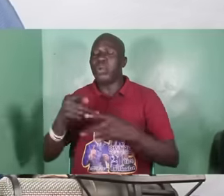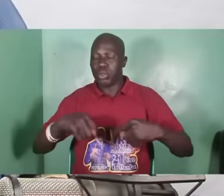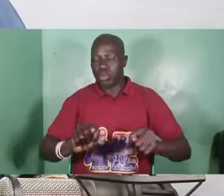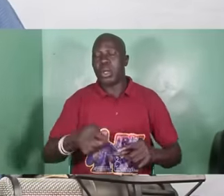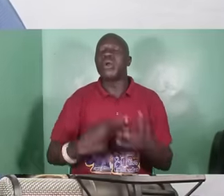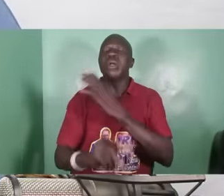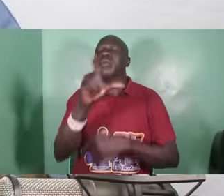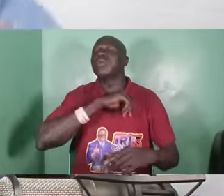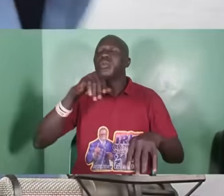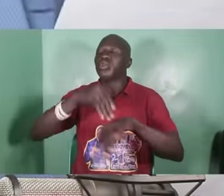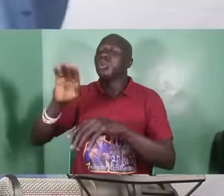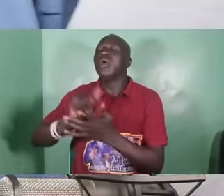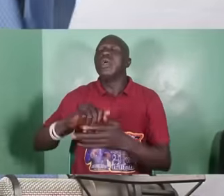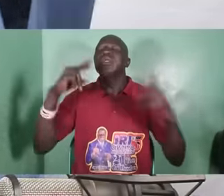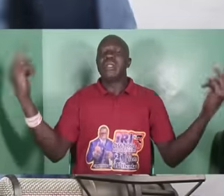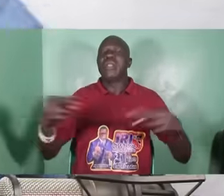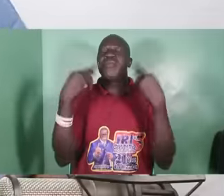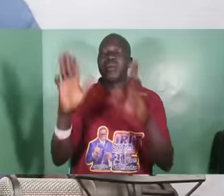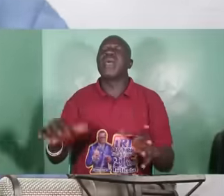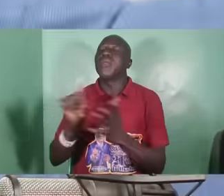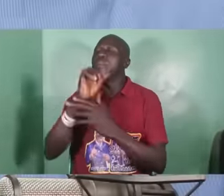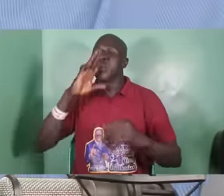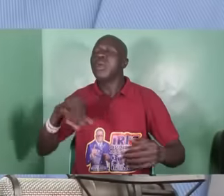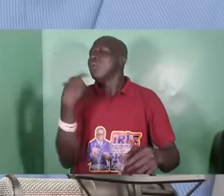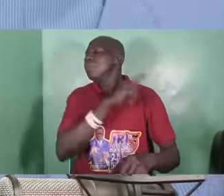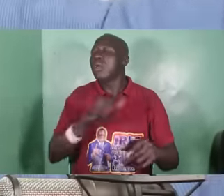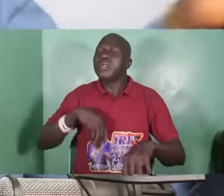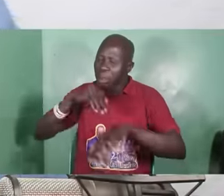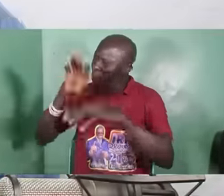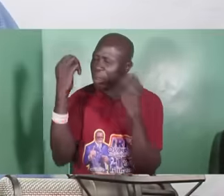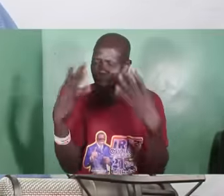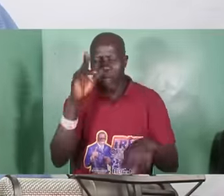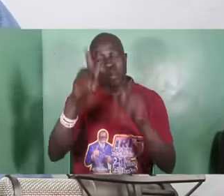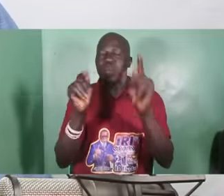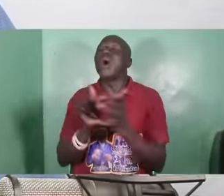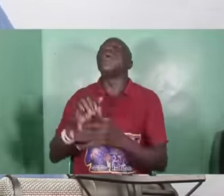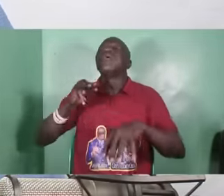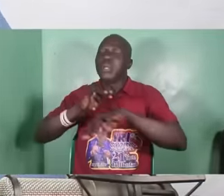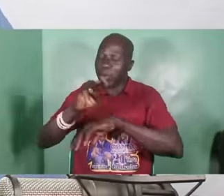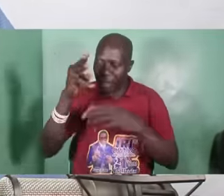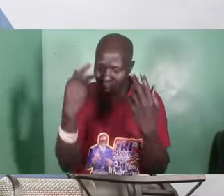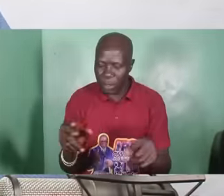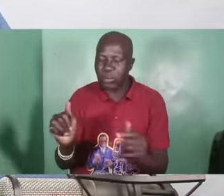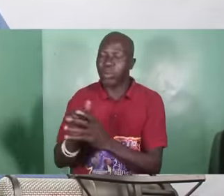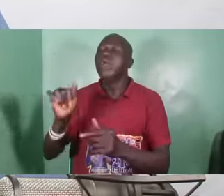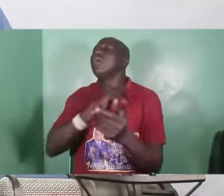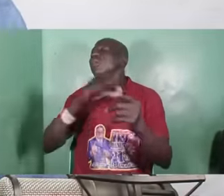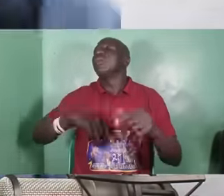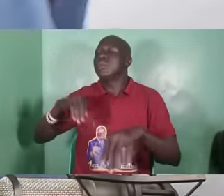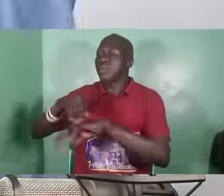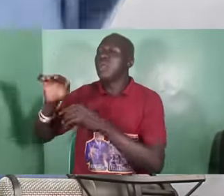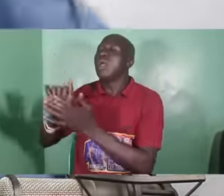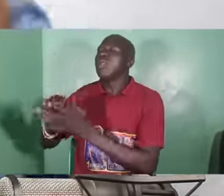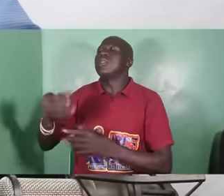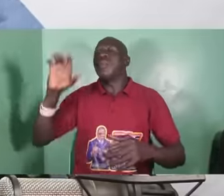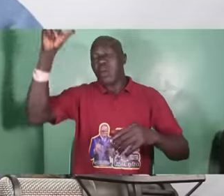hearing the The Lord sent me to this crusade with me. The Lord sent me to much more. And now the right message that the Lord sent me. The